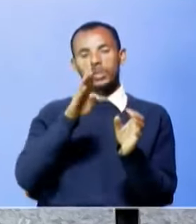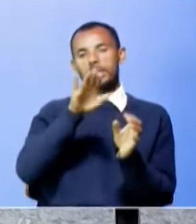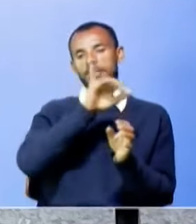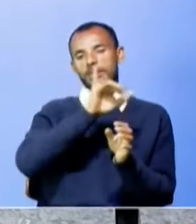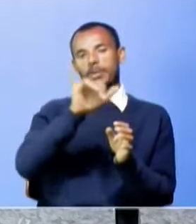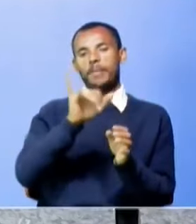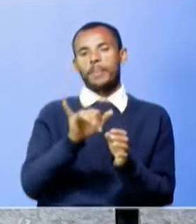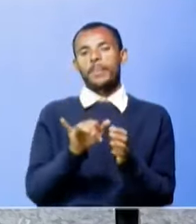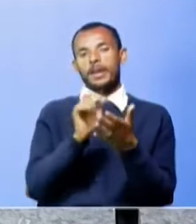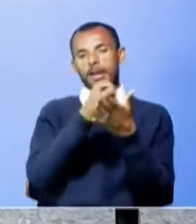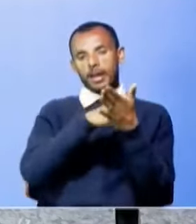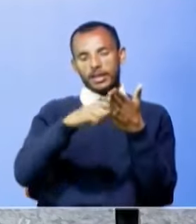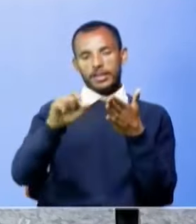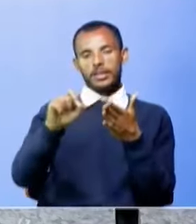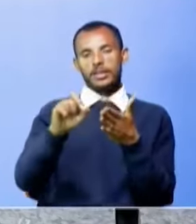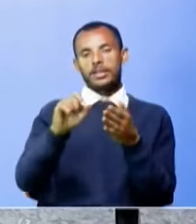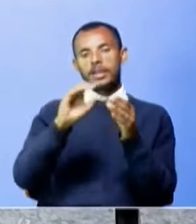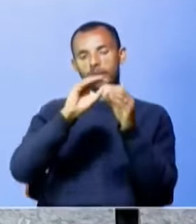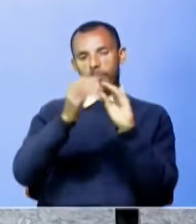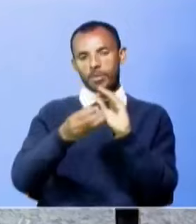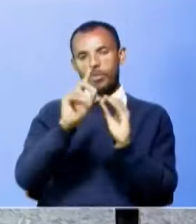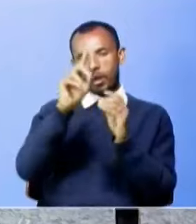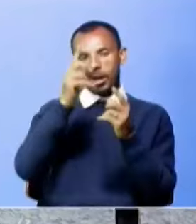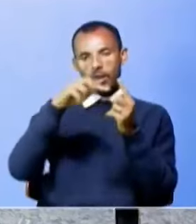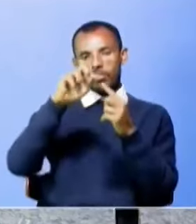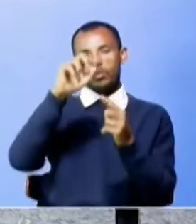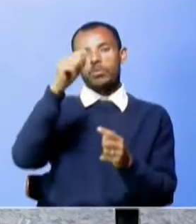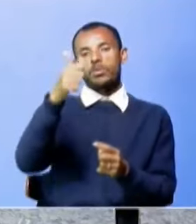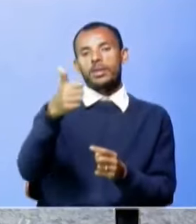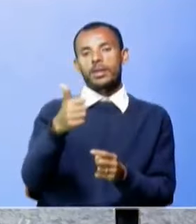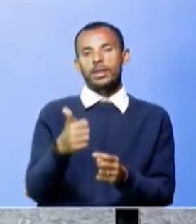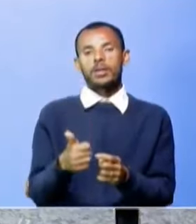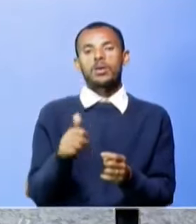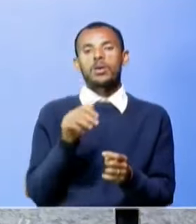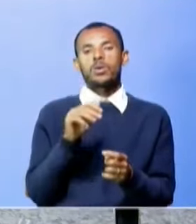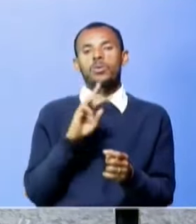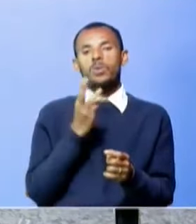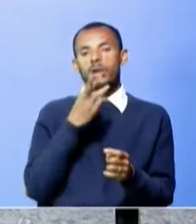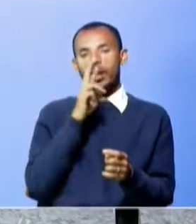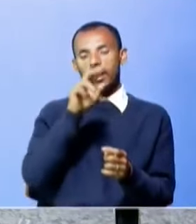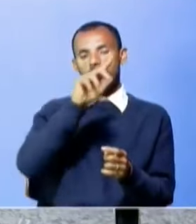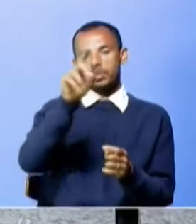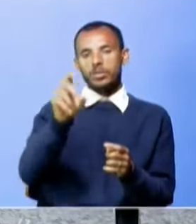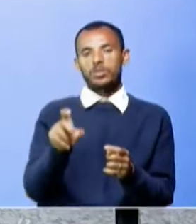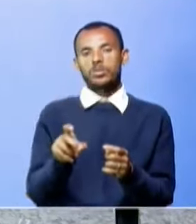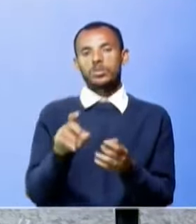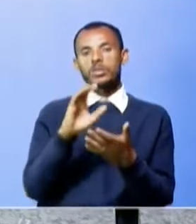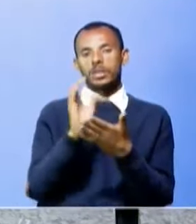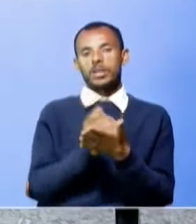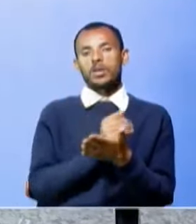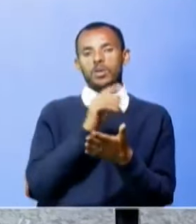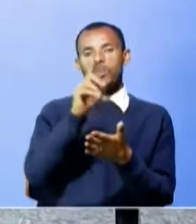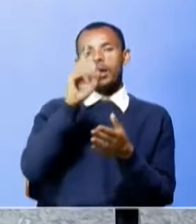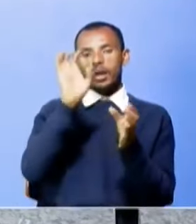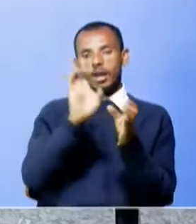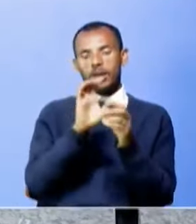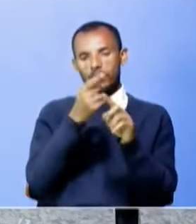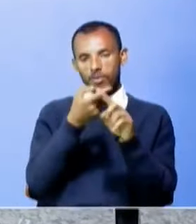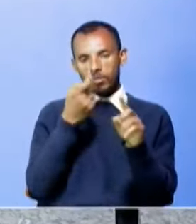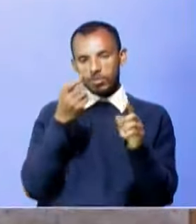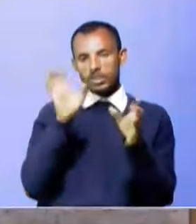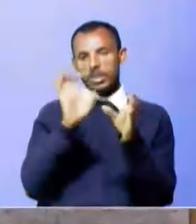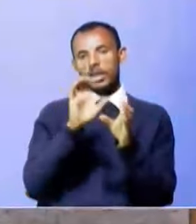So after writing the numbers 1 up to 10, we are asked to randomly take one card from the